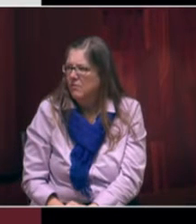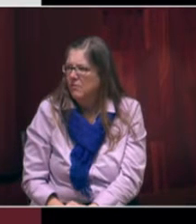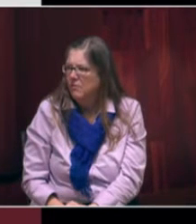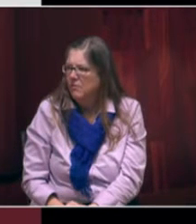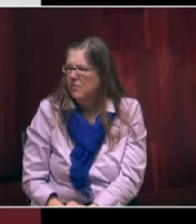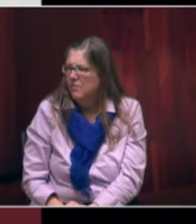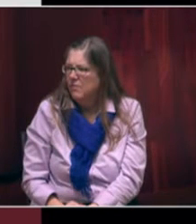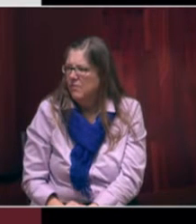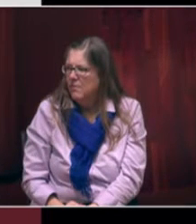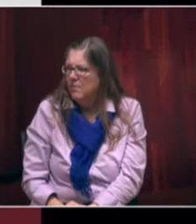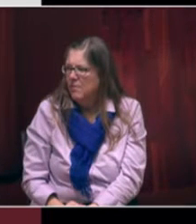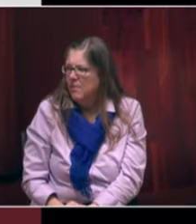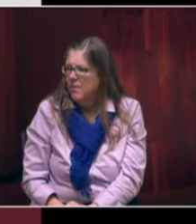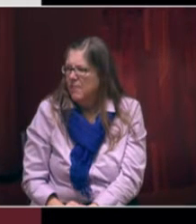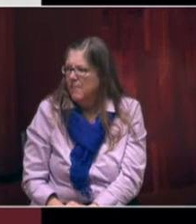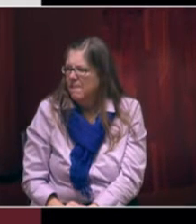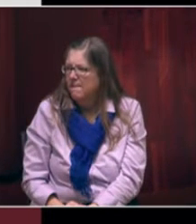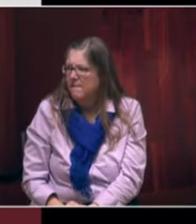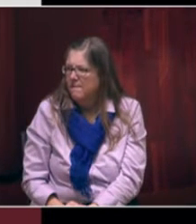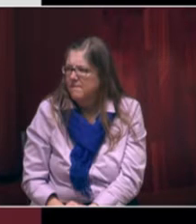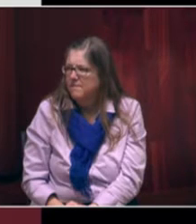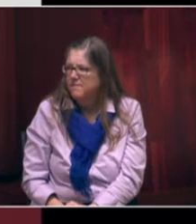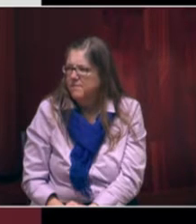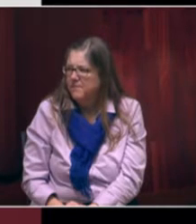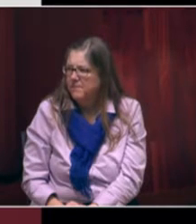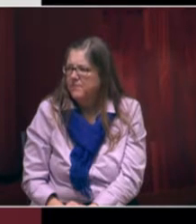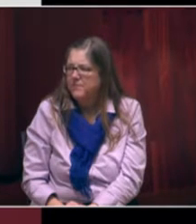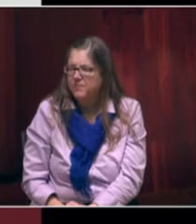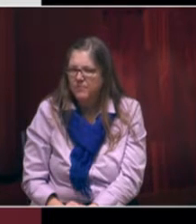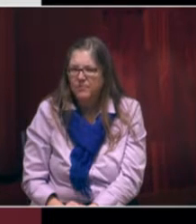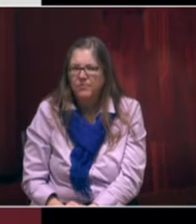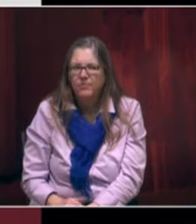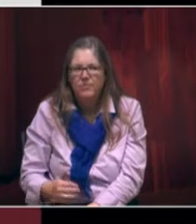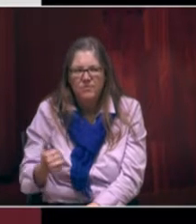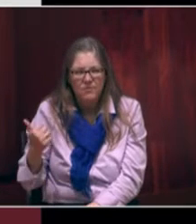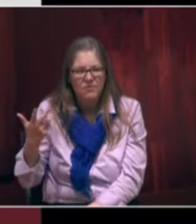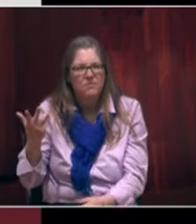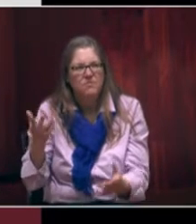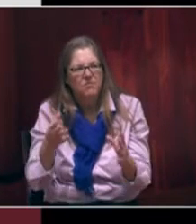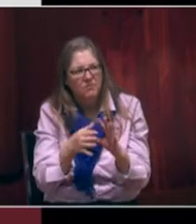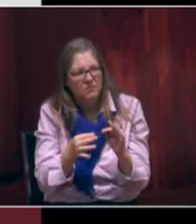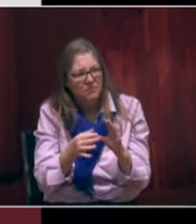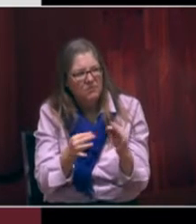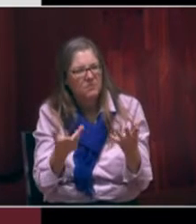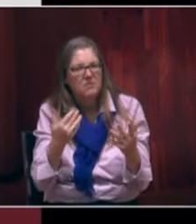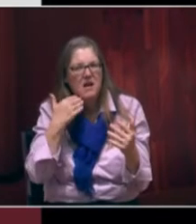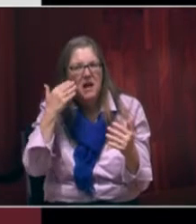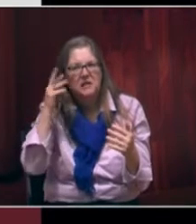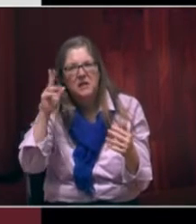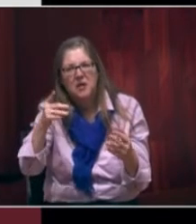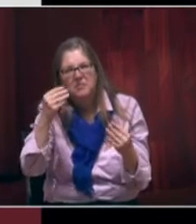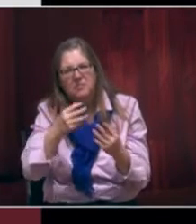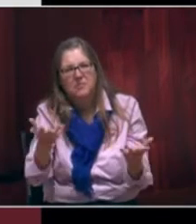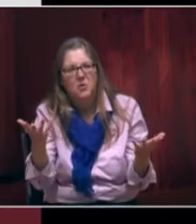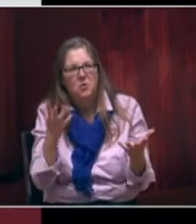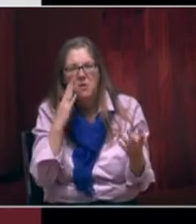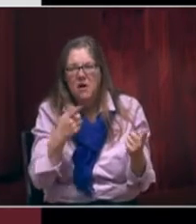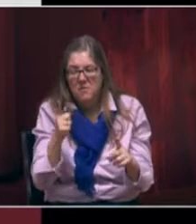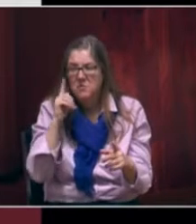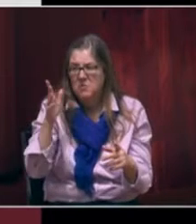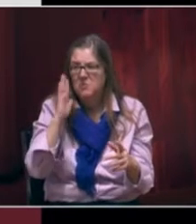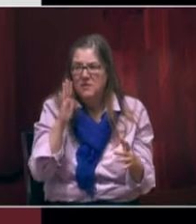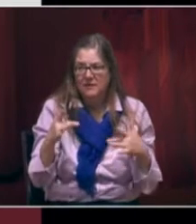All right, so John McAvoy gave you a few heads up on what's going on there. I think people will be real excited about this. I think it's going to speed up